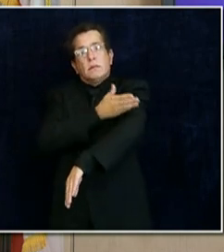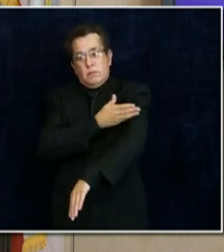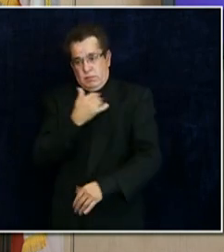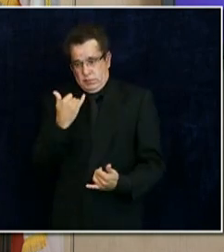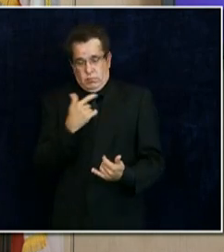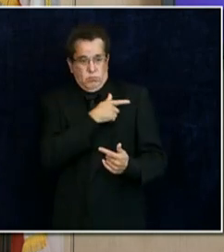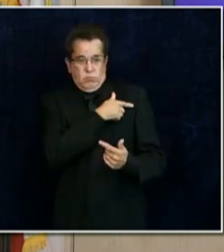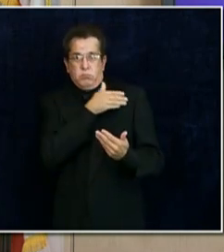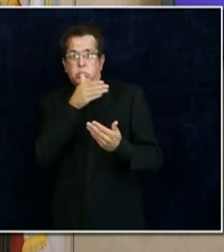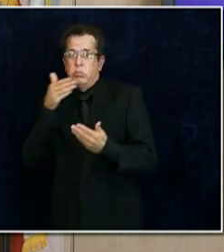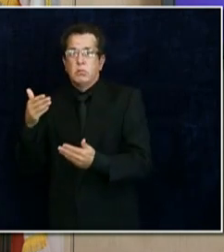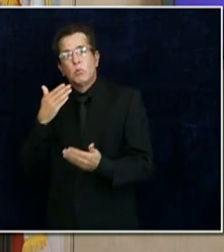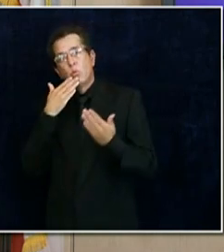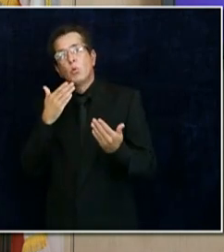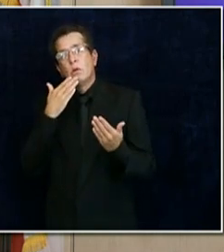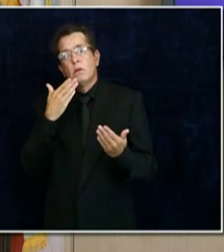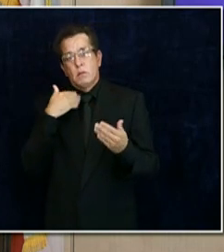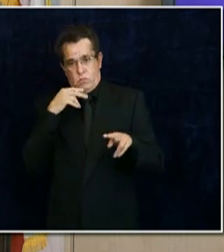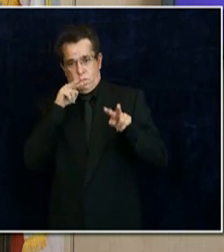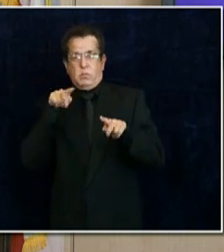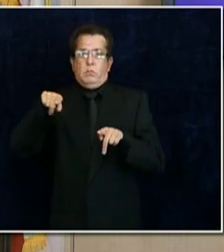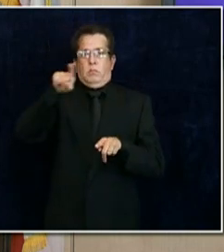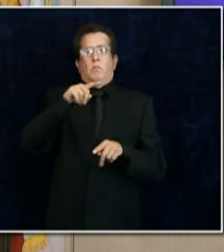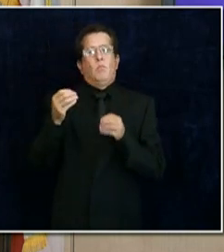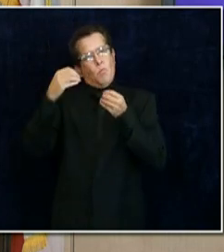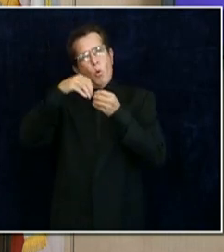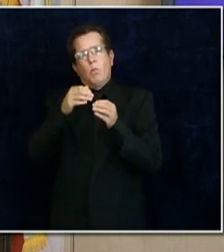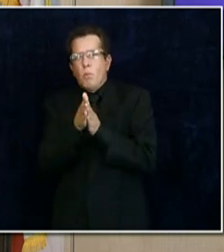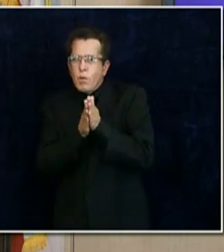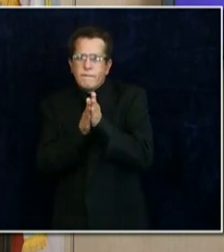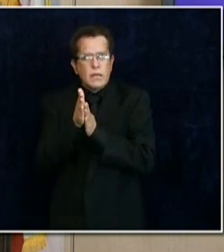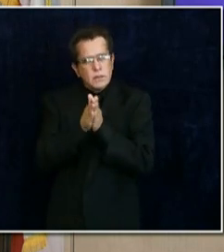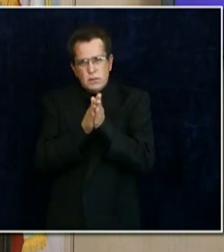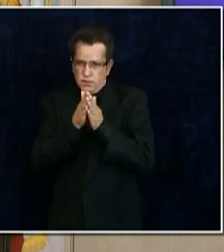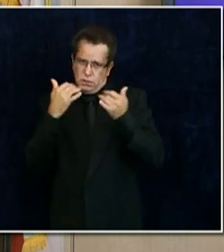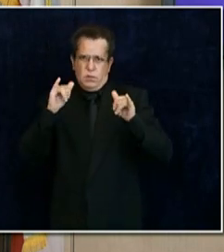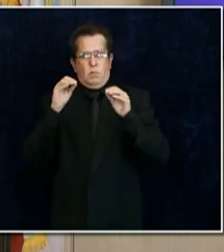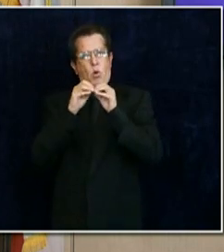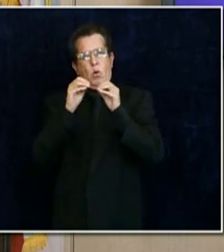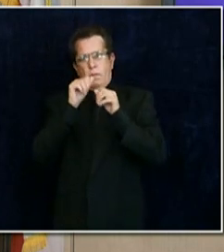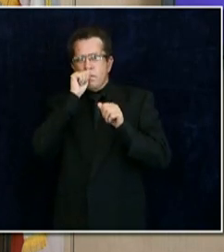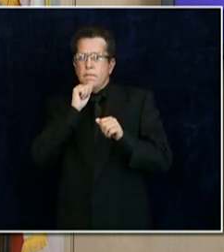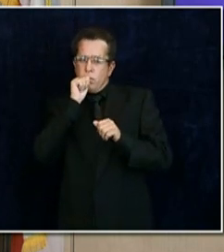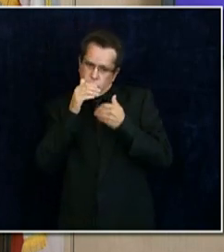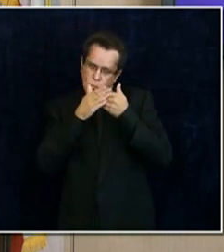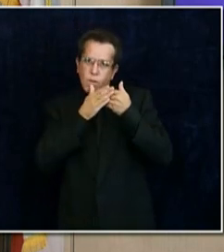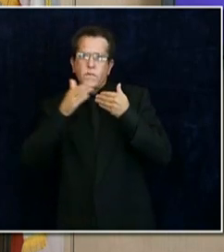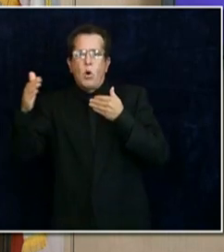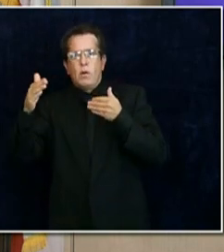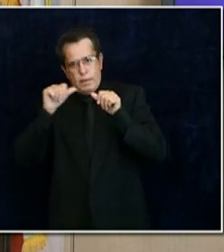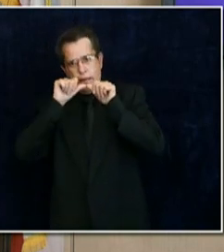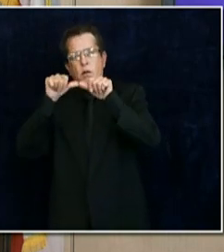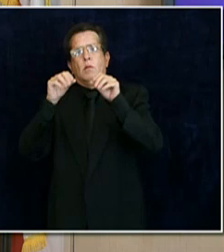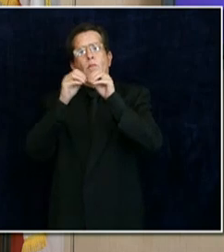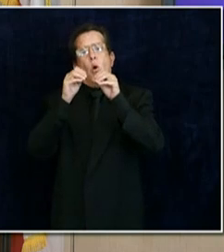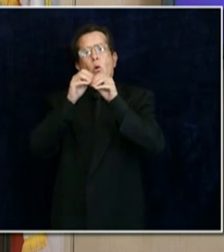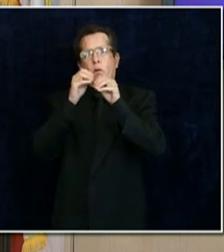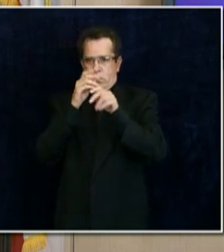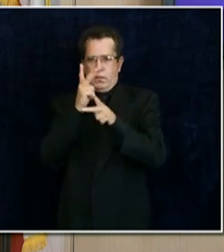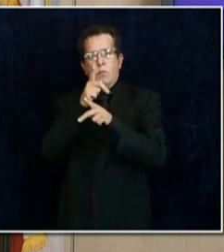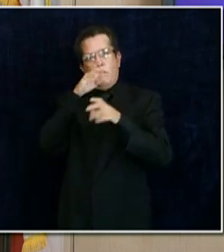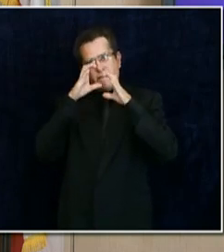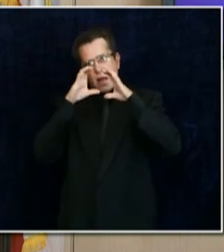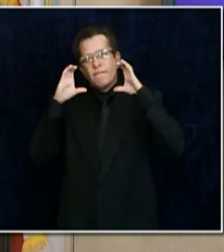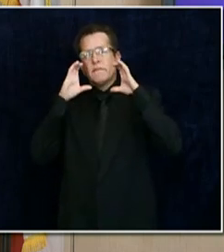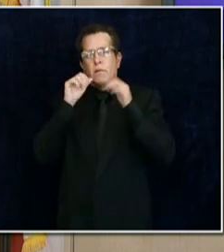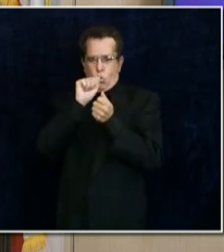last few weeks. We should use that to motivate us to really continue to advance forward, to continue utilizing face